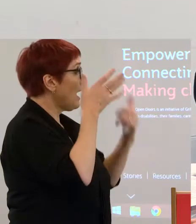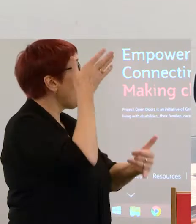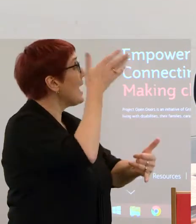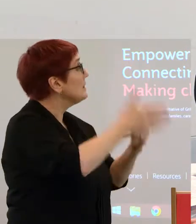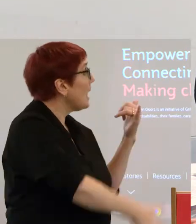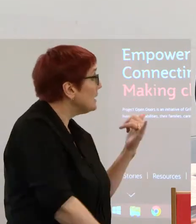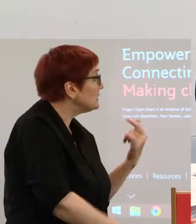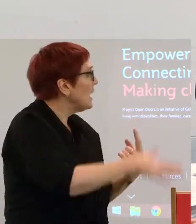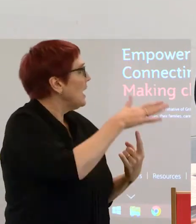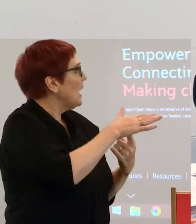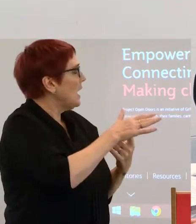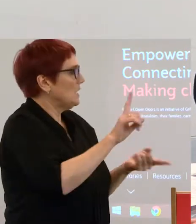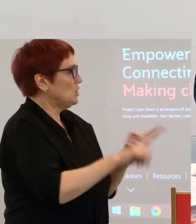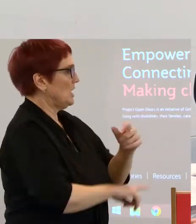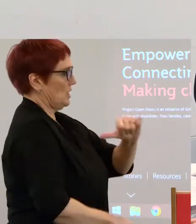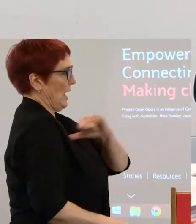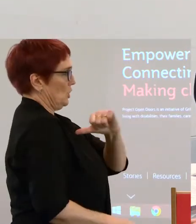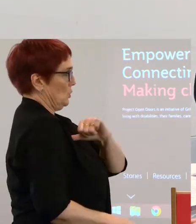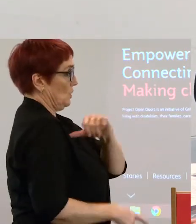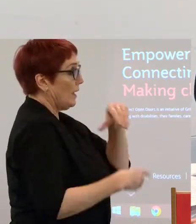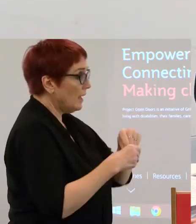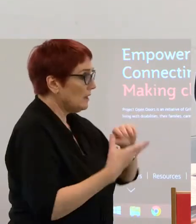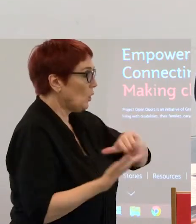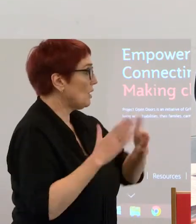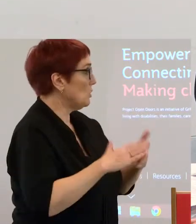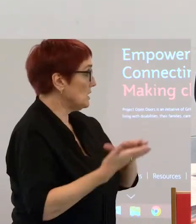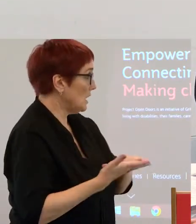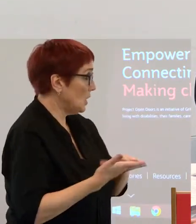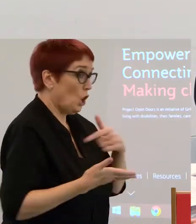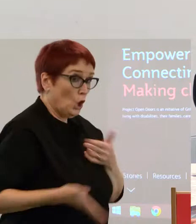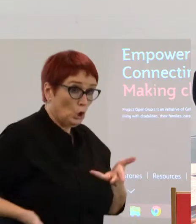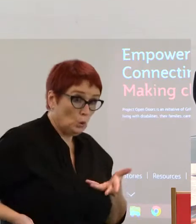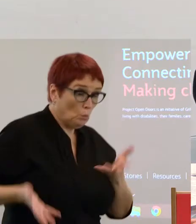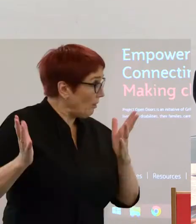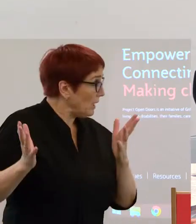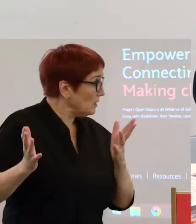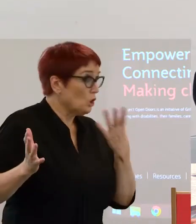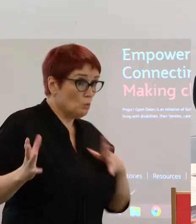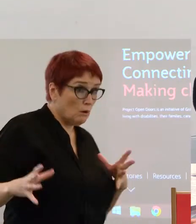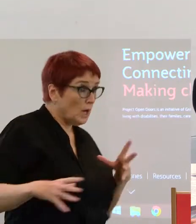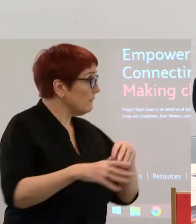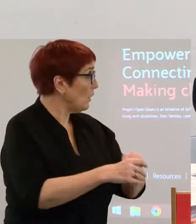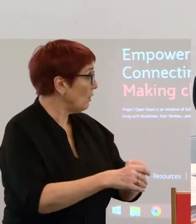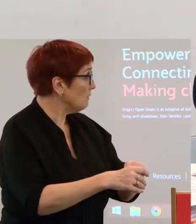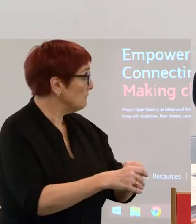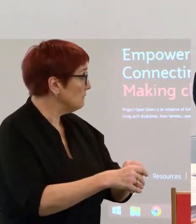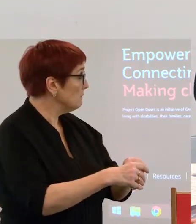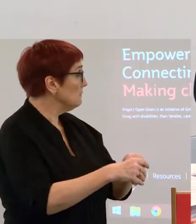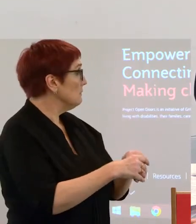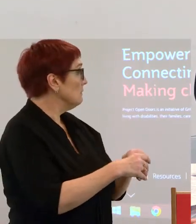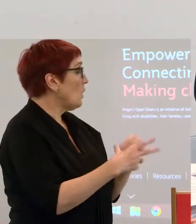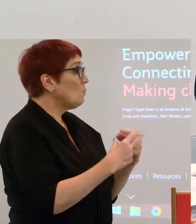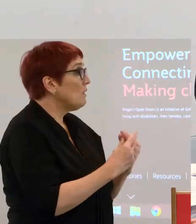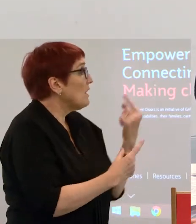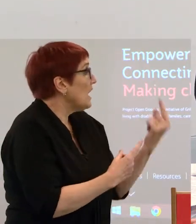significant attitudinal adjustment within community that says if you're willing to get involved with each